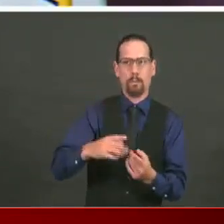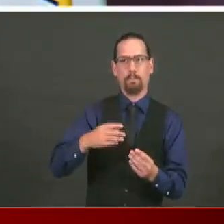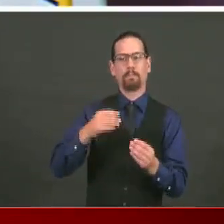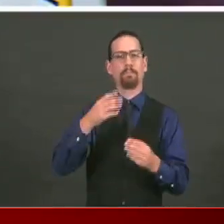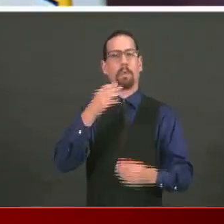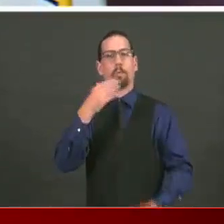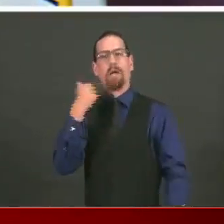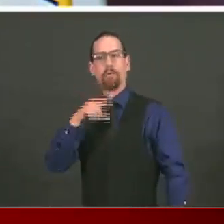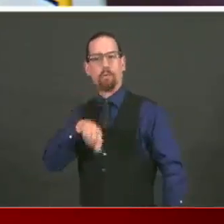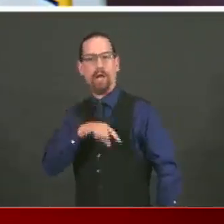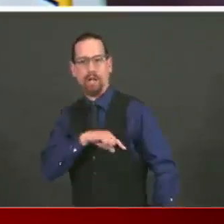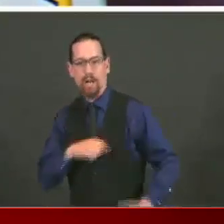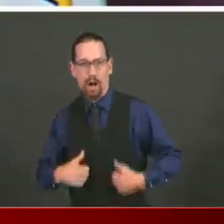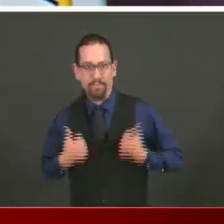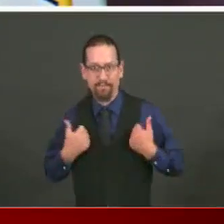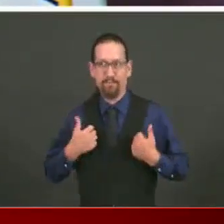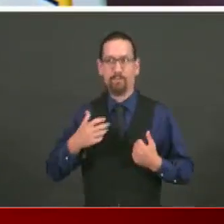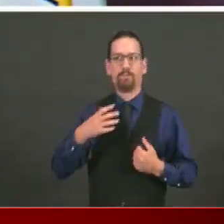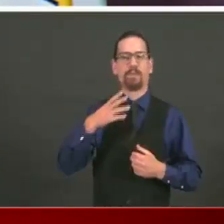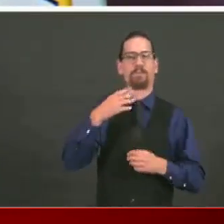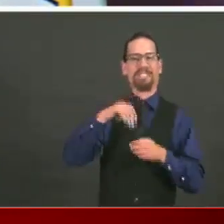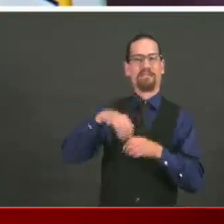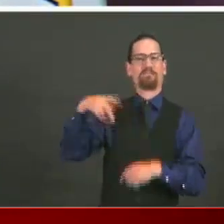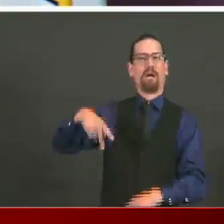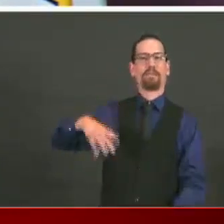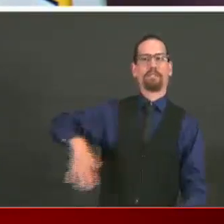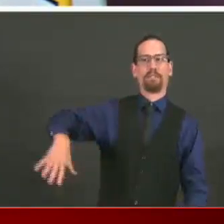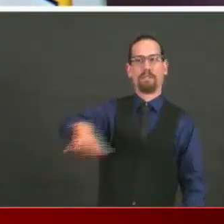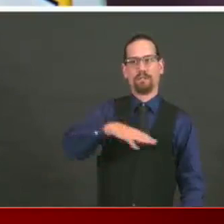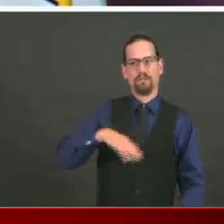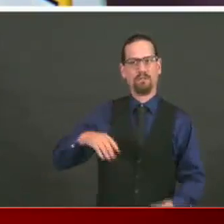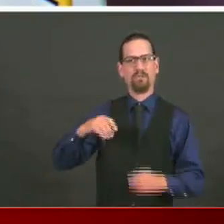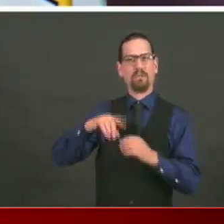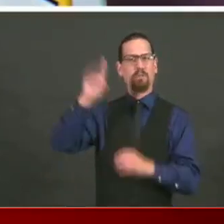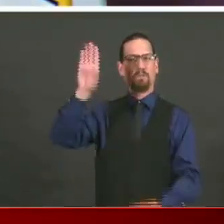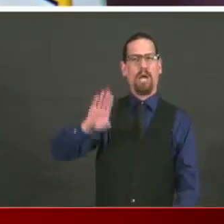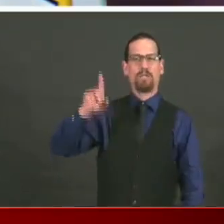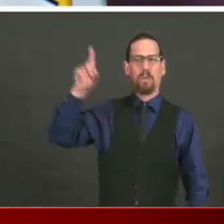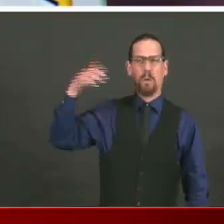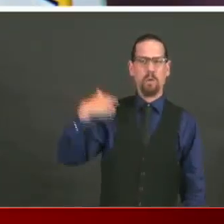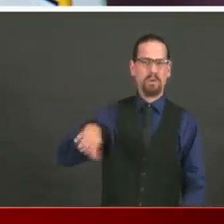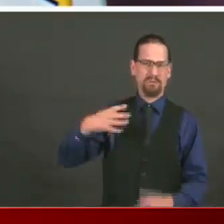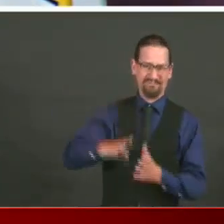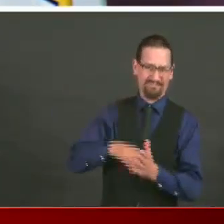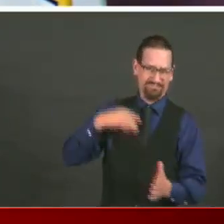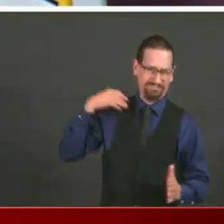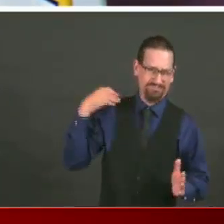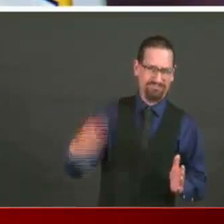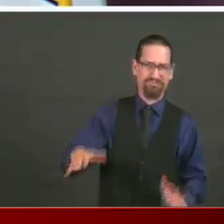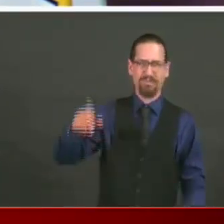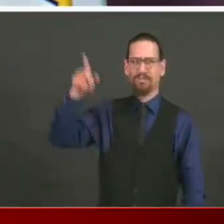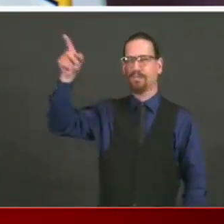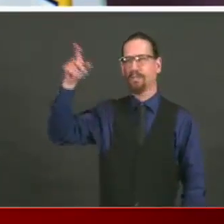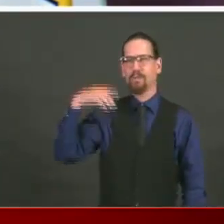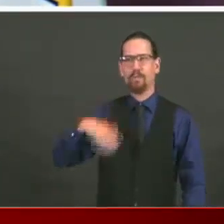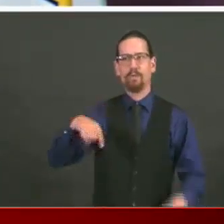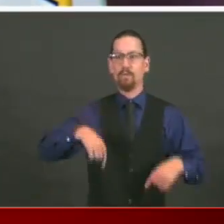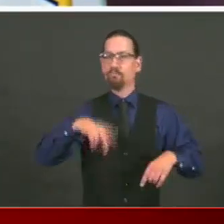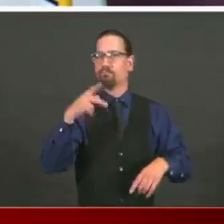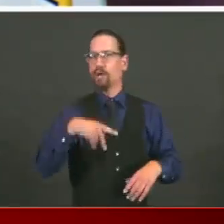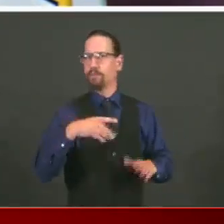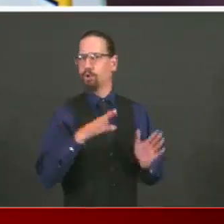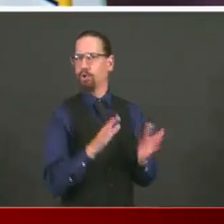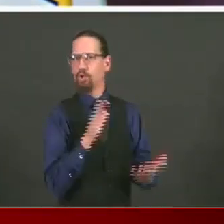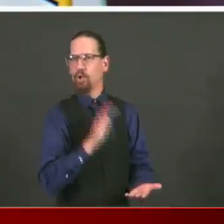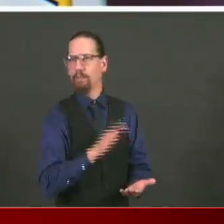in Providence or Rhode Island than in Boston or the suburbs. So if you hear this, if you are a